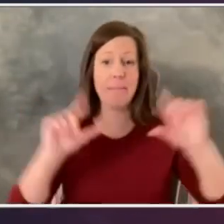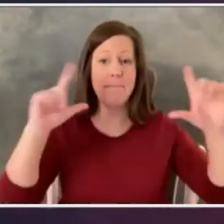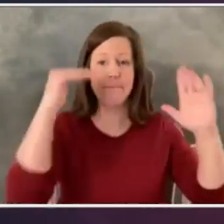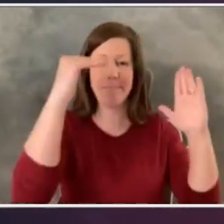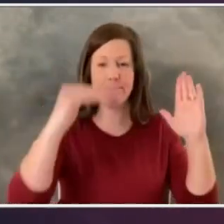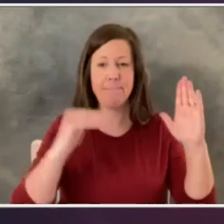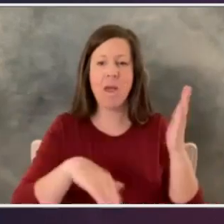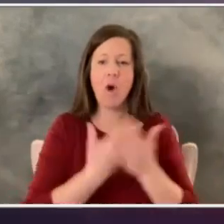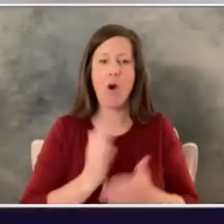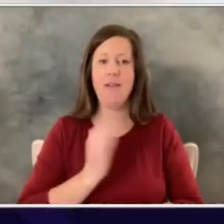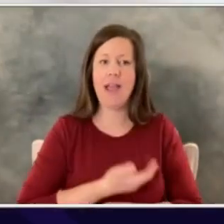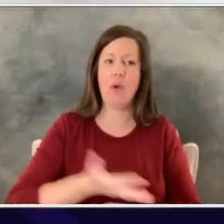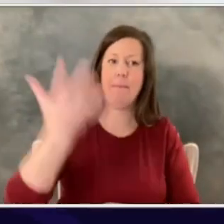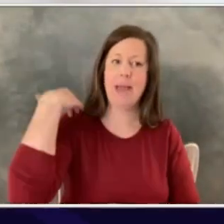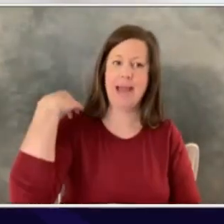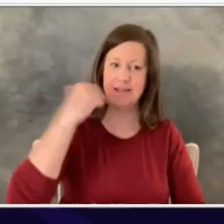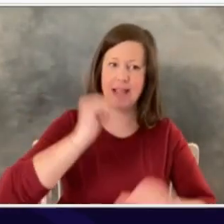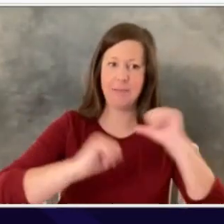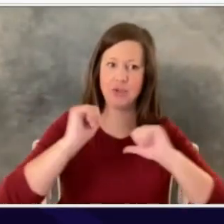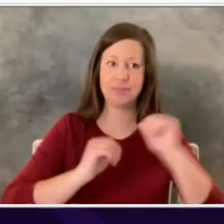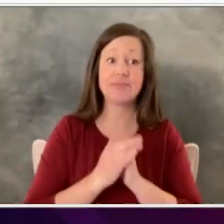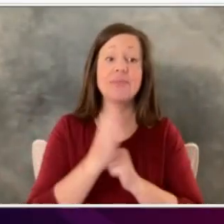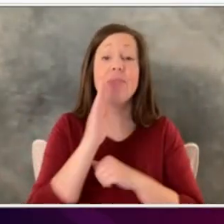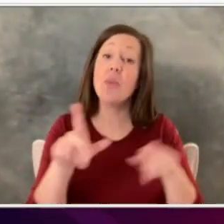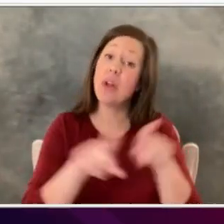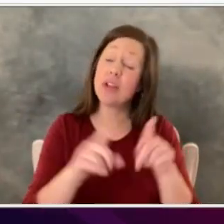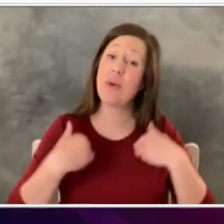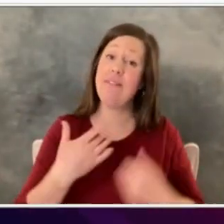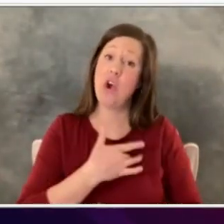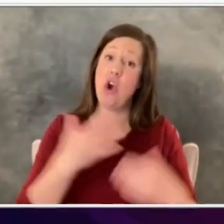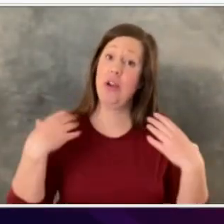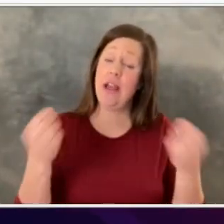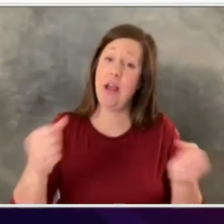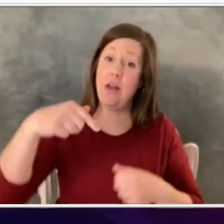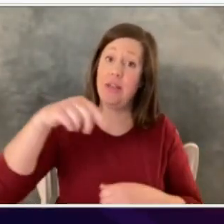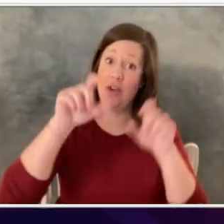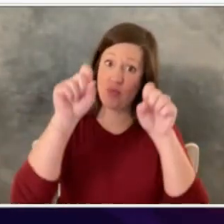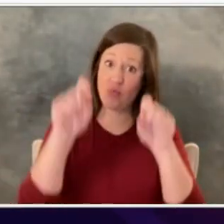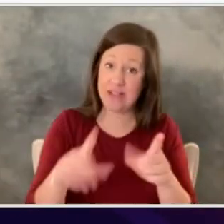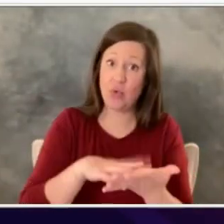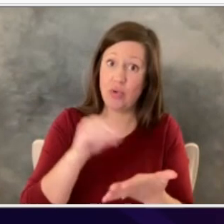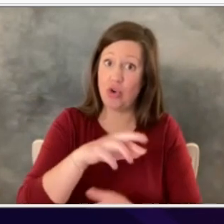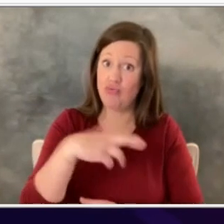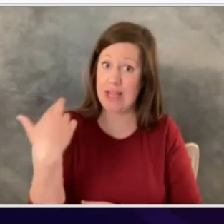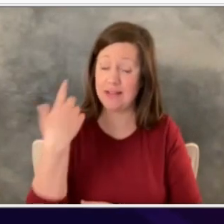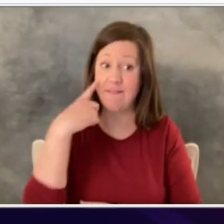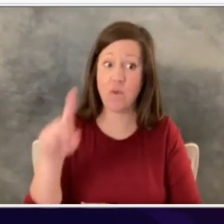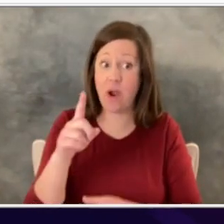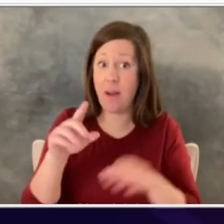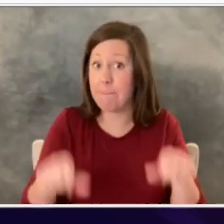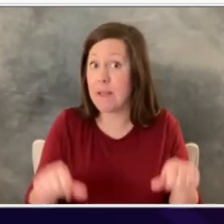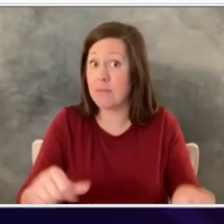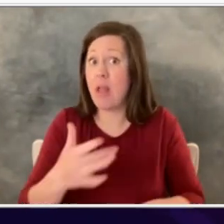episodes. And that same link will take you to a heart health quiz to learn your risks about having any heart problems as we continue our week of all